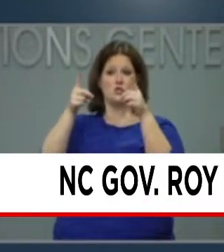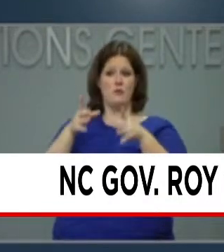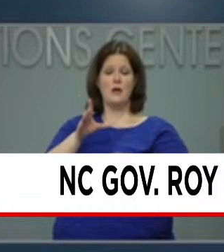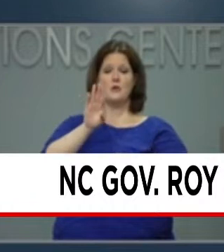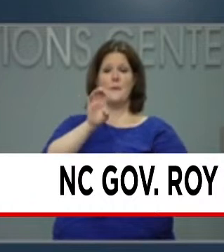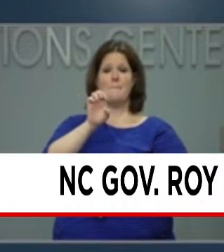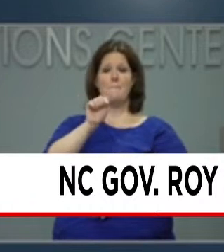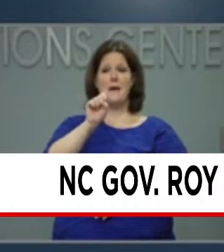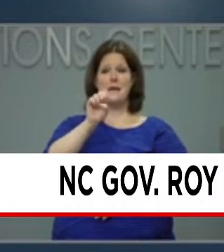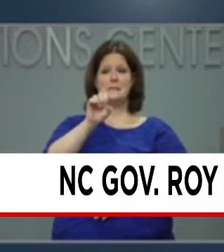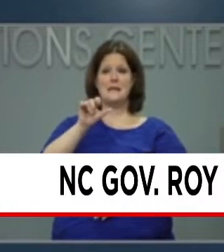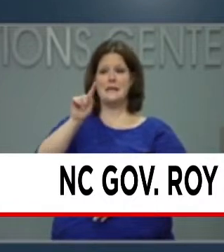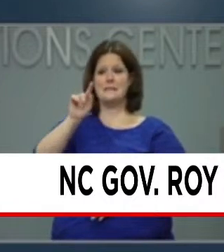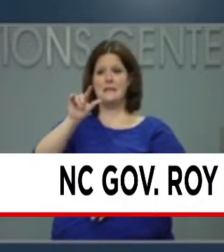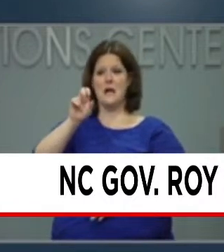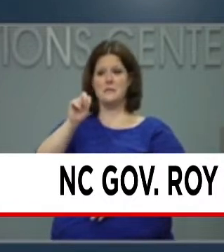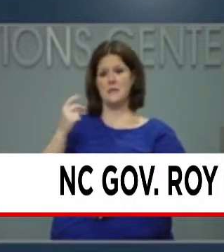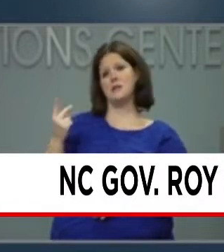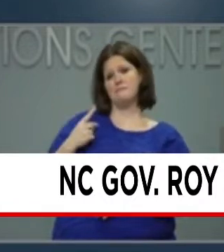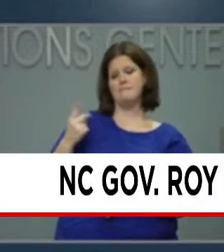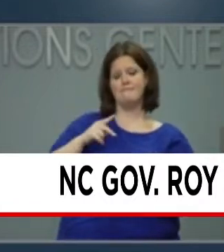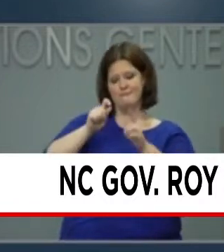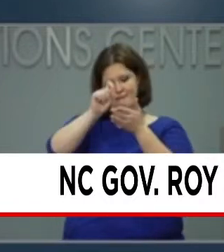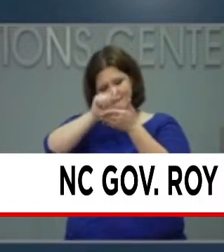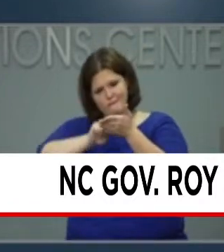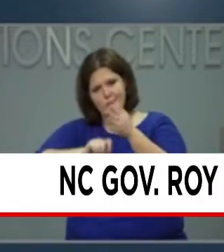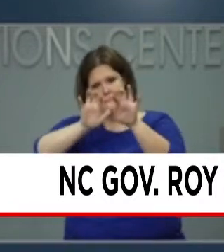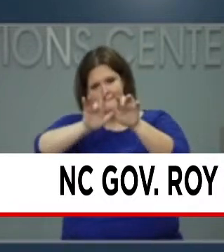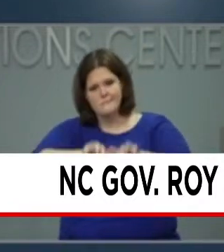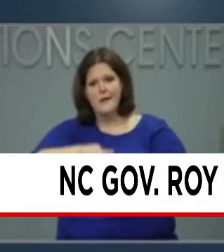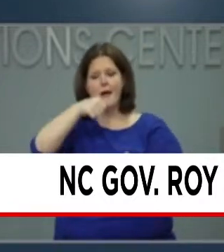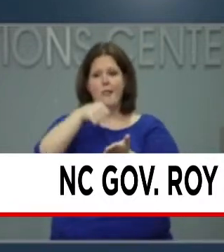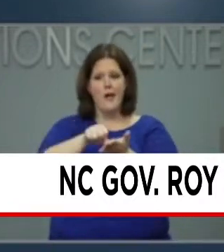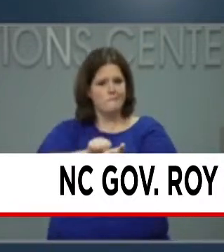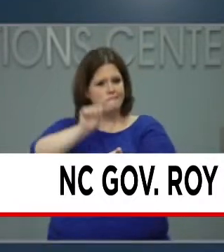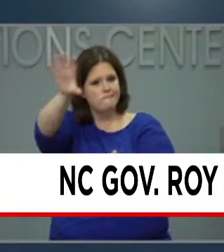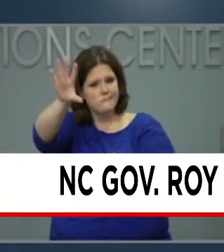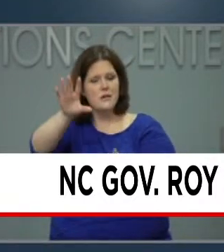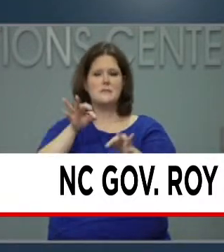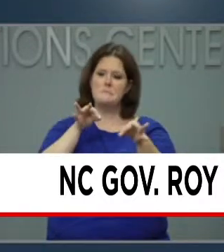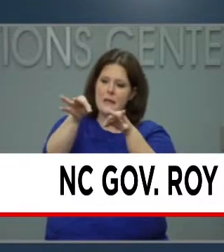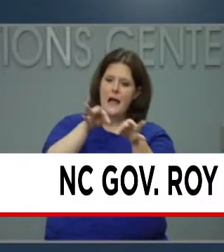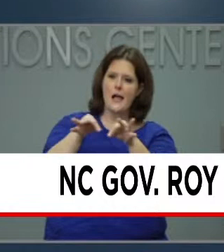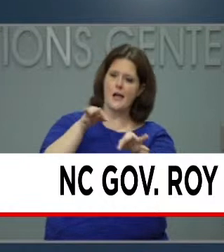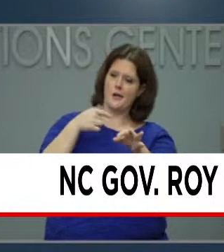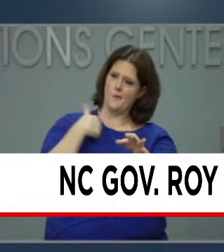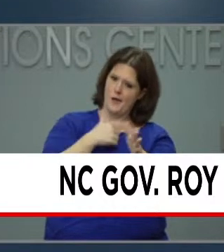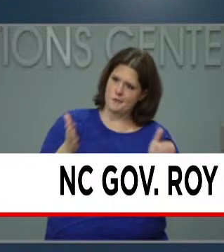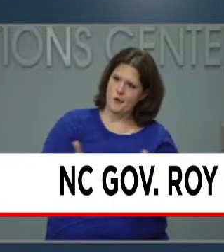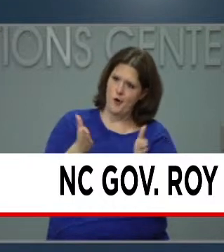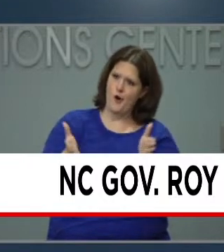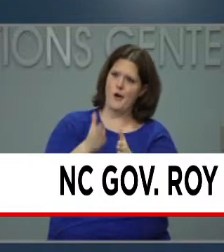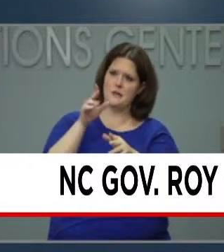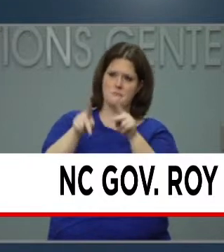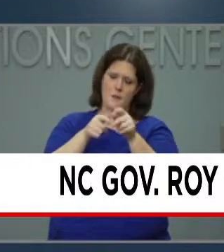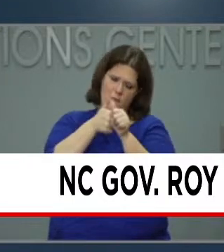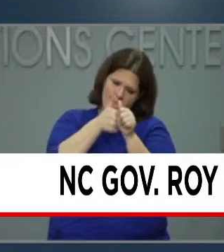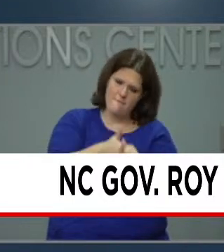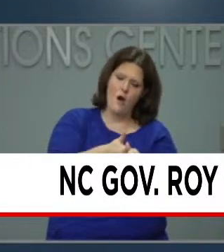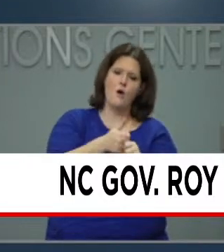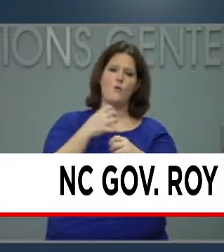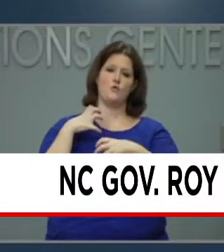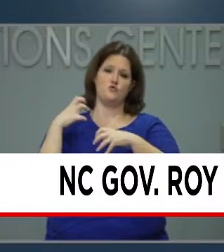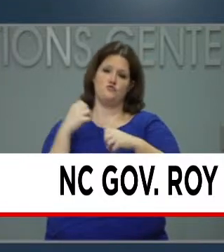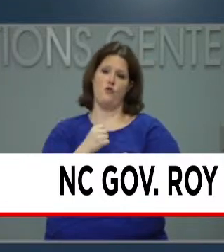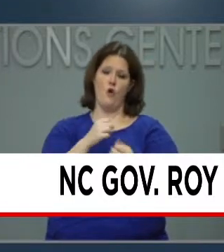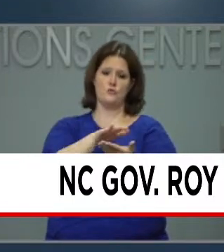letter to local school boards urging them to fully implement the health protections in North Carolina's Strong Schools NC Toolkit